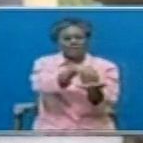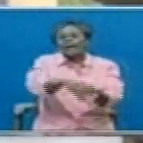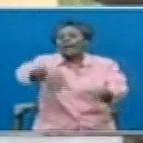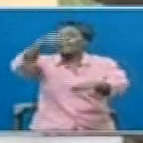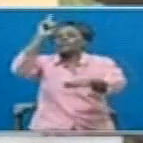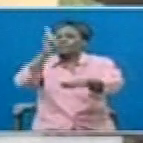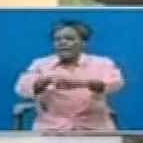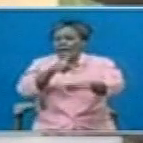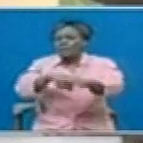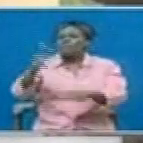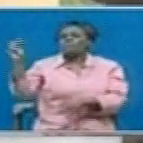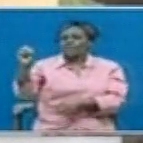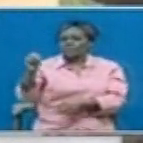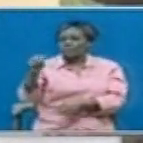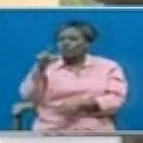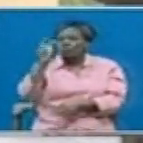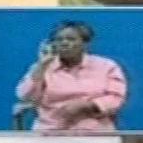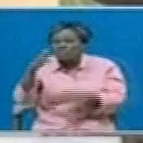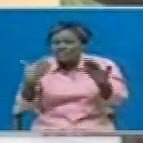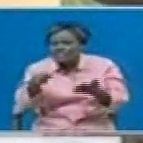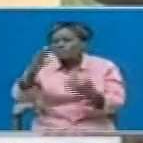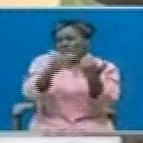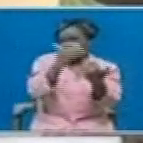Wakati wa Mpeketoni mliona vile alireact.